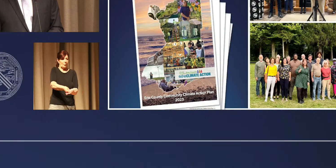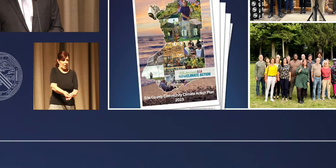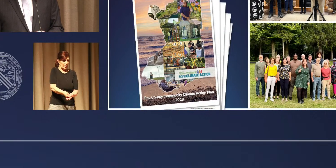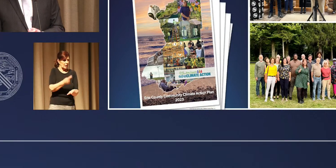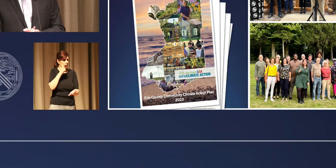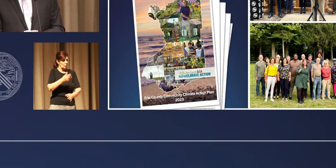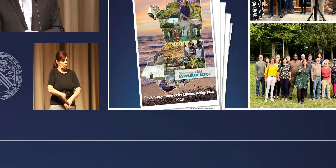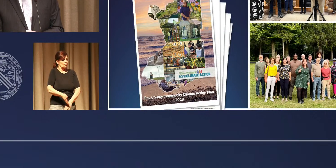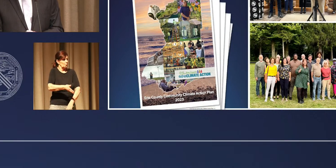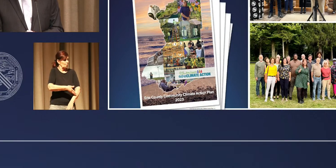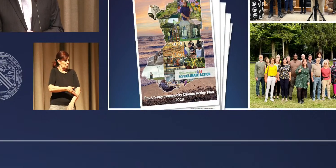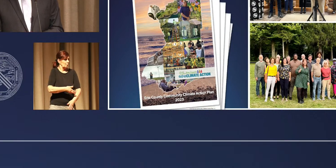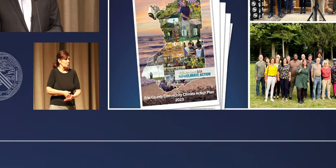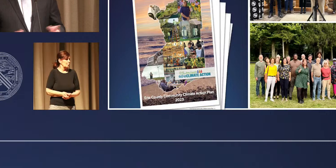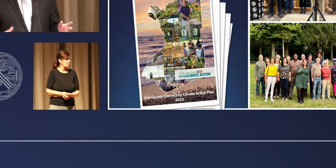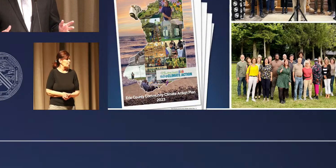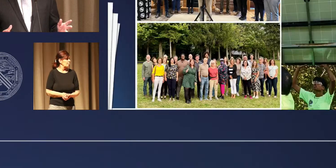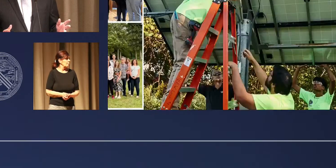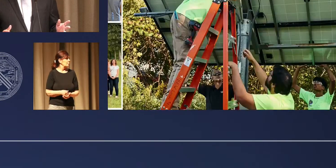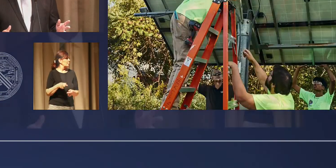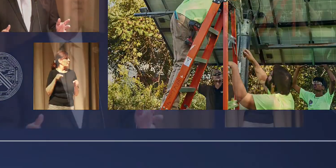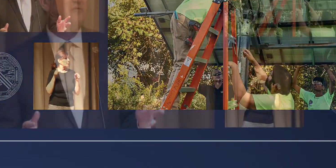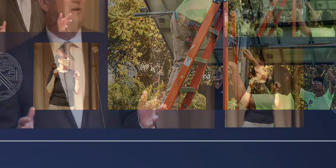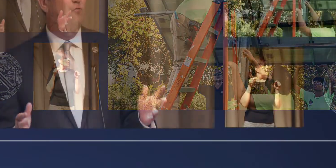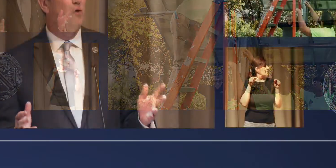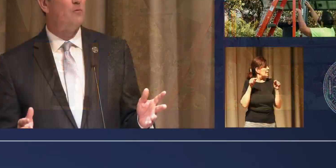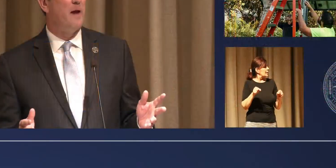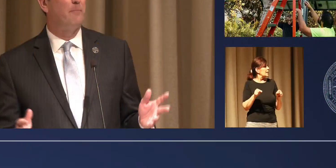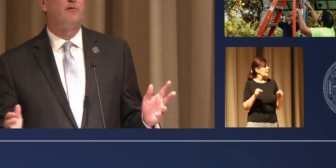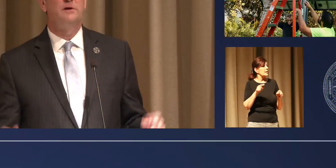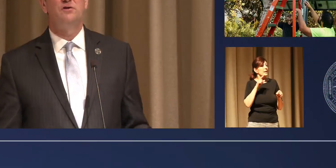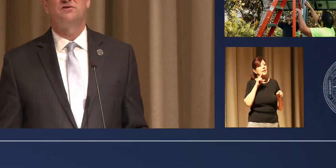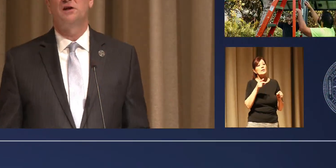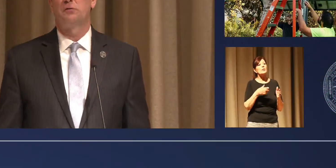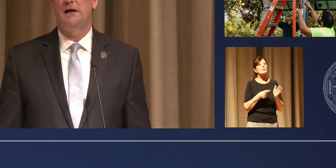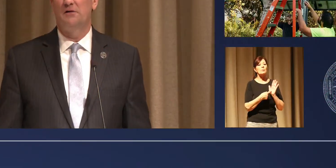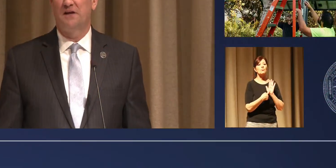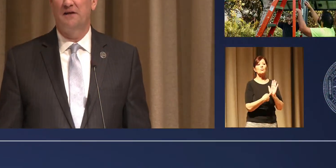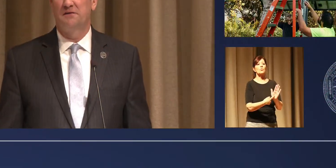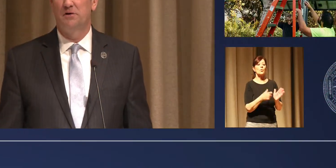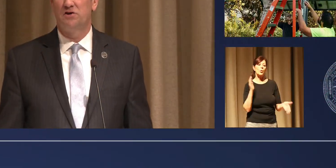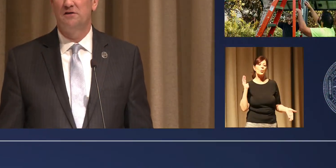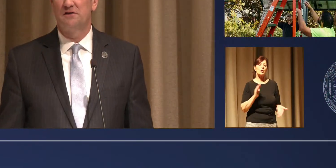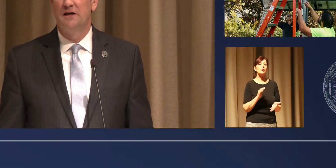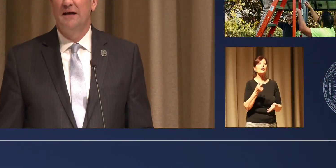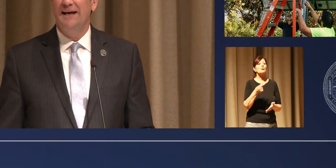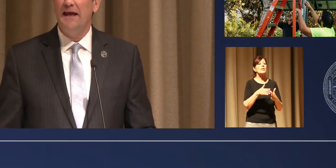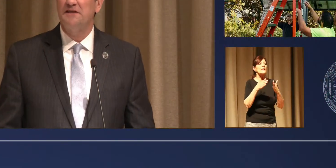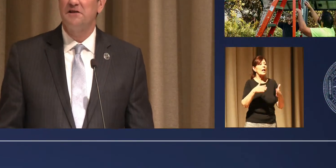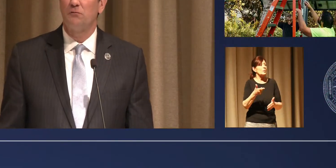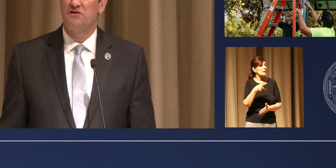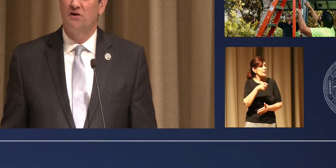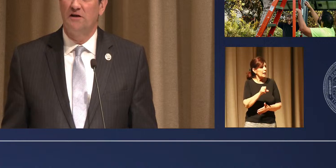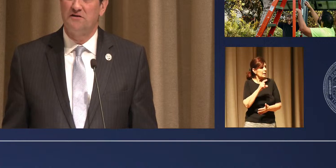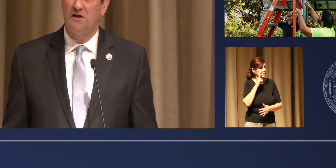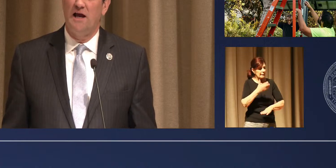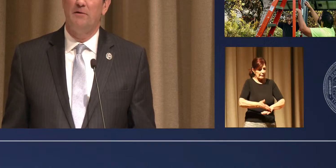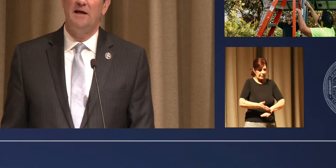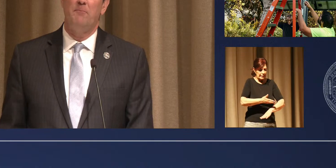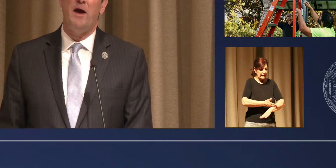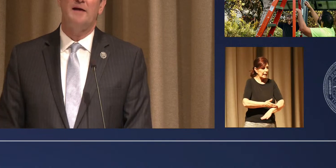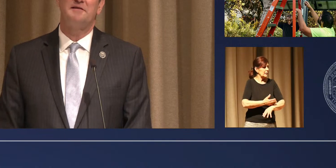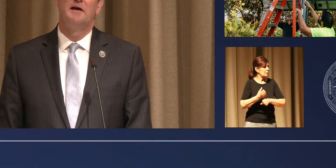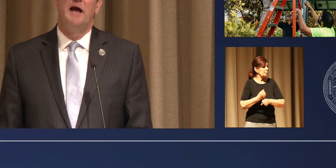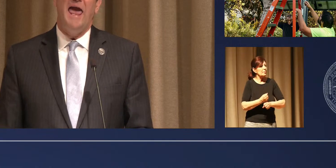to advance these efforts. This plan serves as a roadmap for reducing greenhouse gas emissions, enhancing resilience to